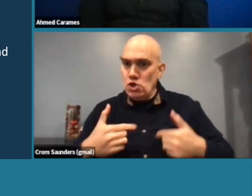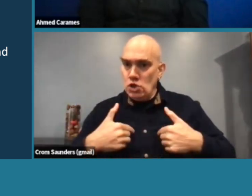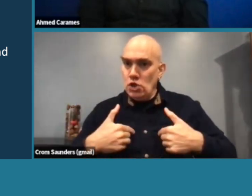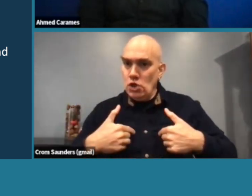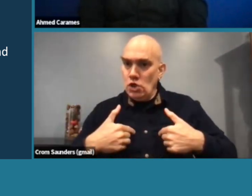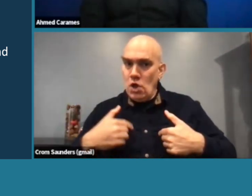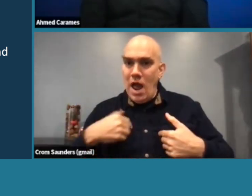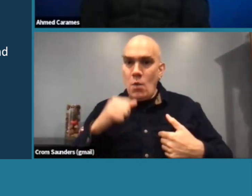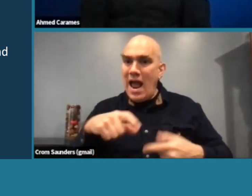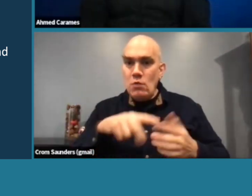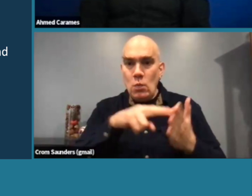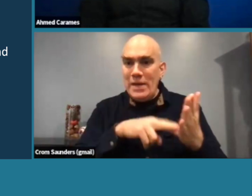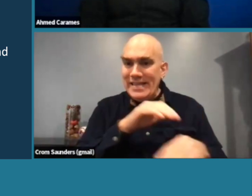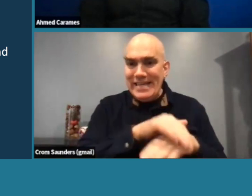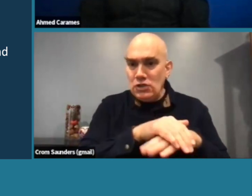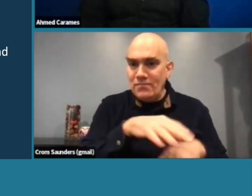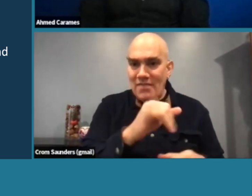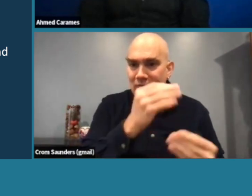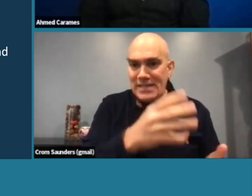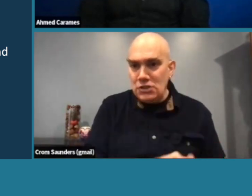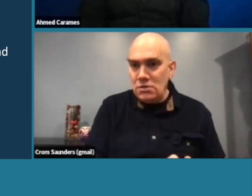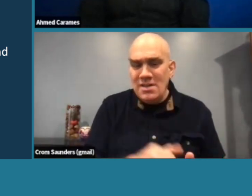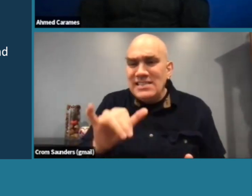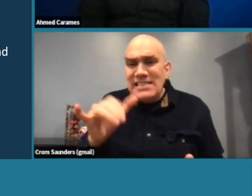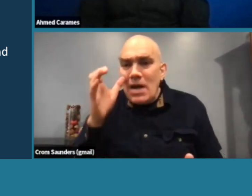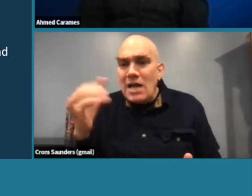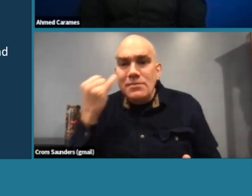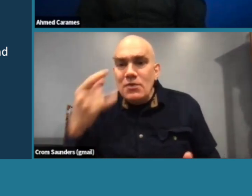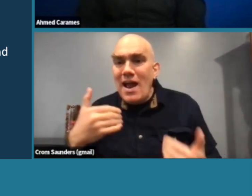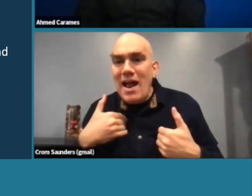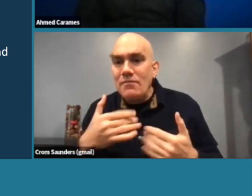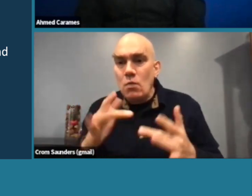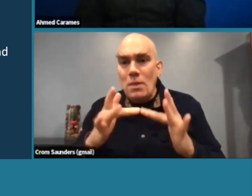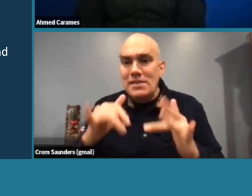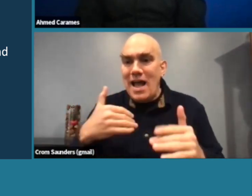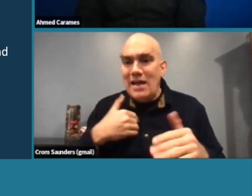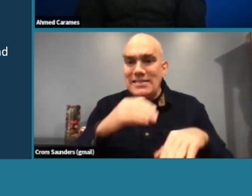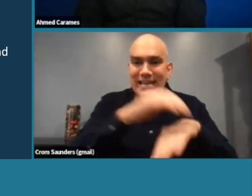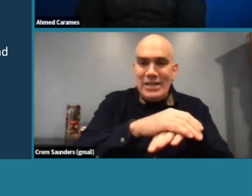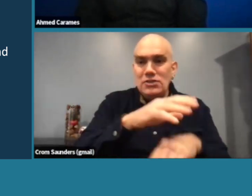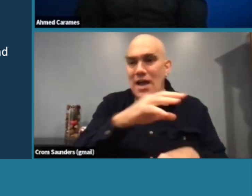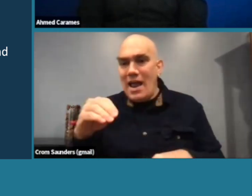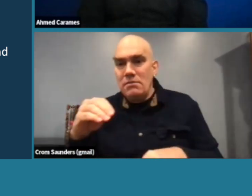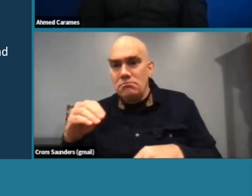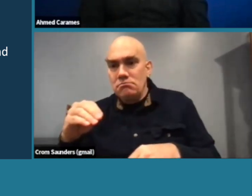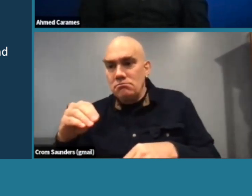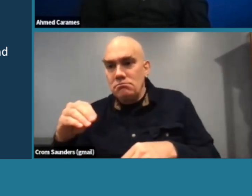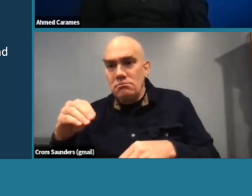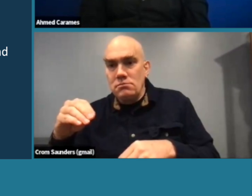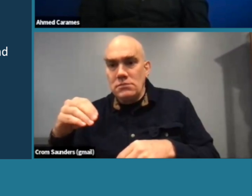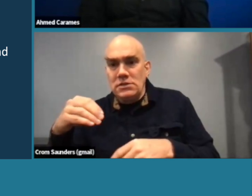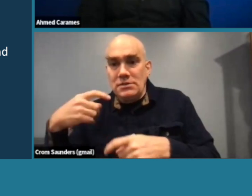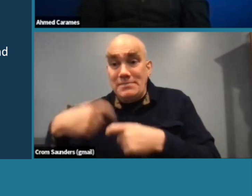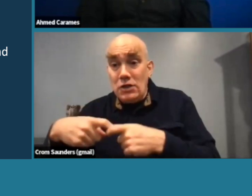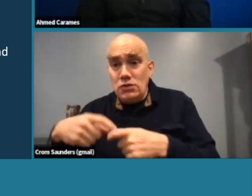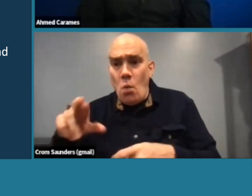So it's that they think of me as an ASL user. I don't have to read English to find that information. It's being given to me